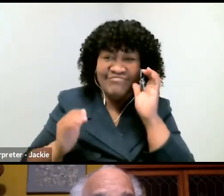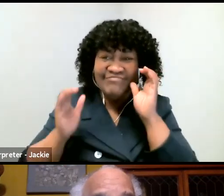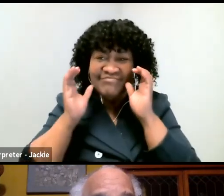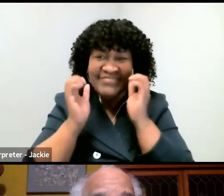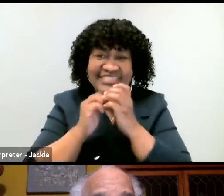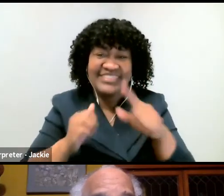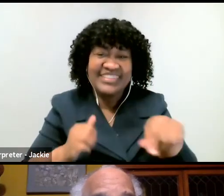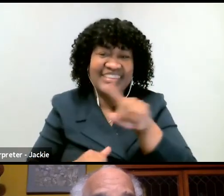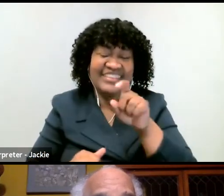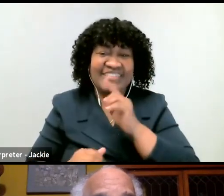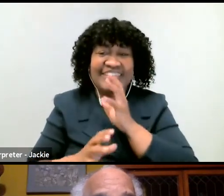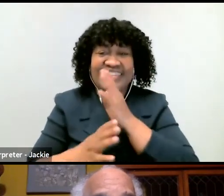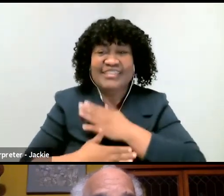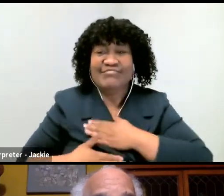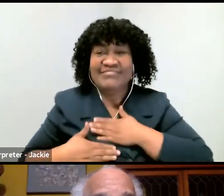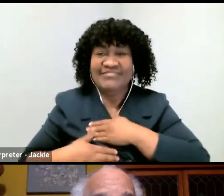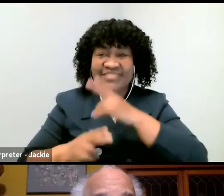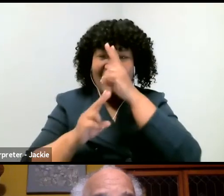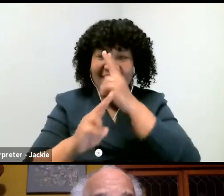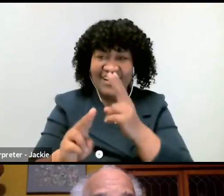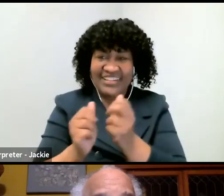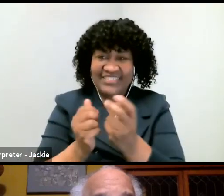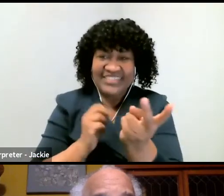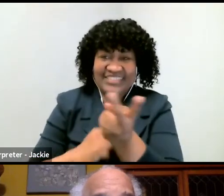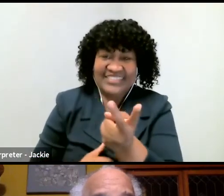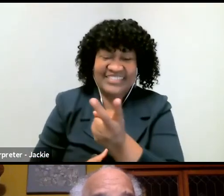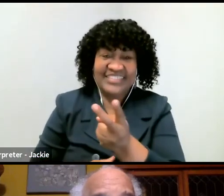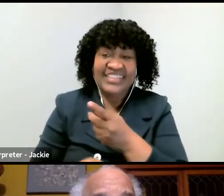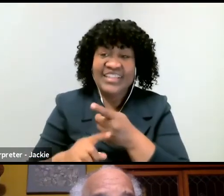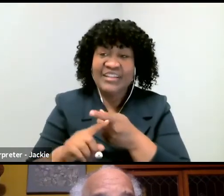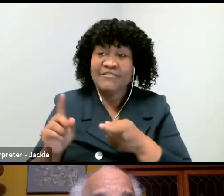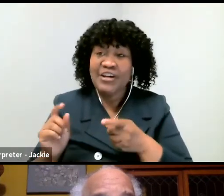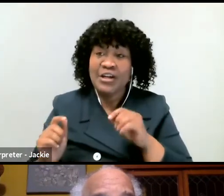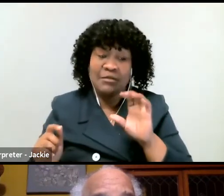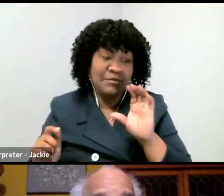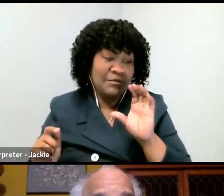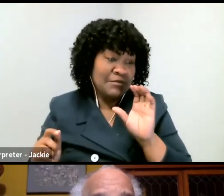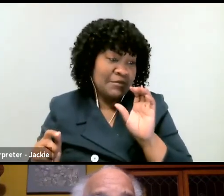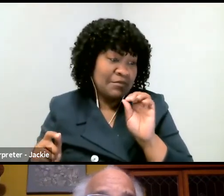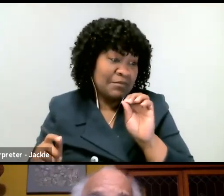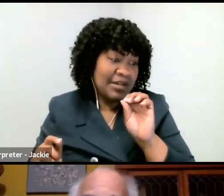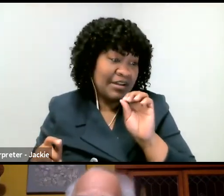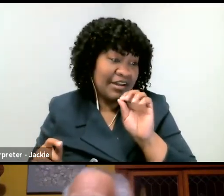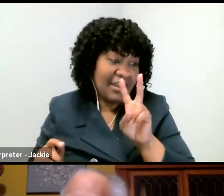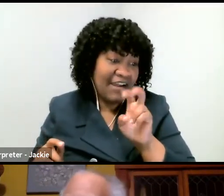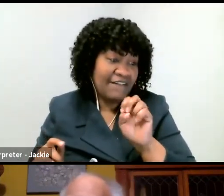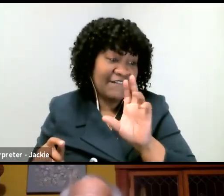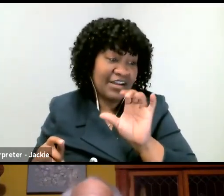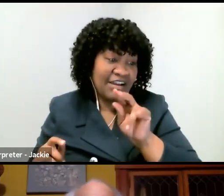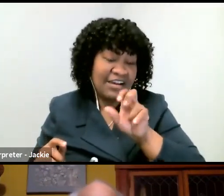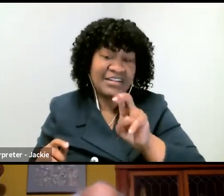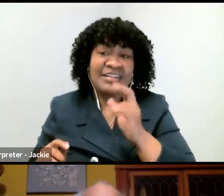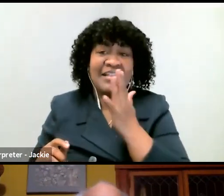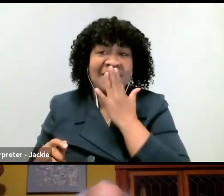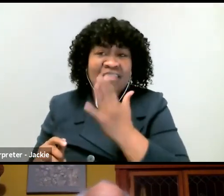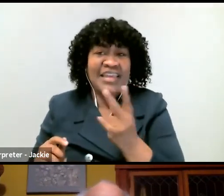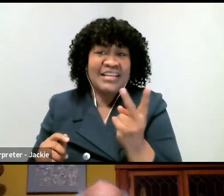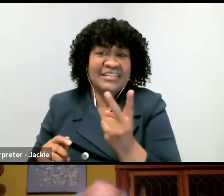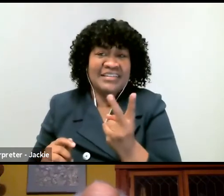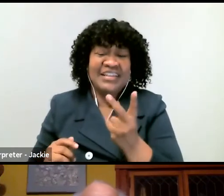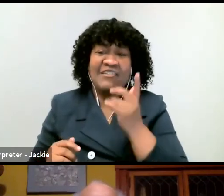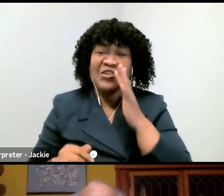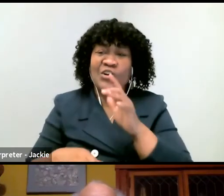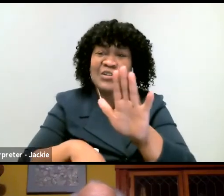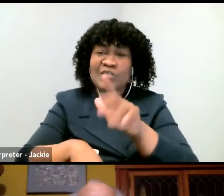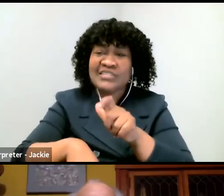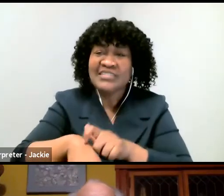It's been such a pleasure and an honor. On behalf of Cave Canem, I would like to thank both Cecil and Nate for their time and